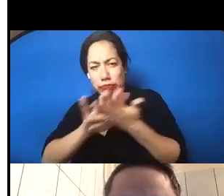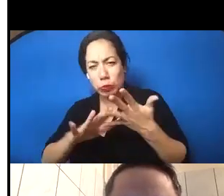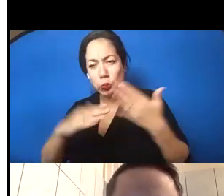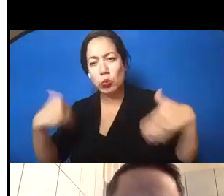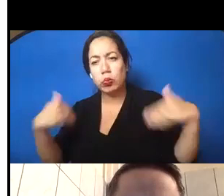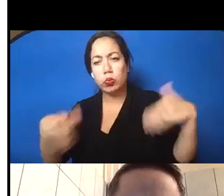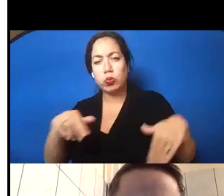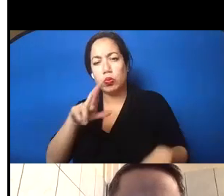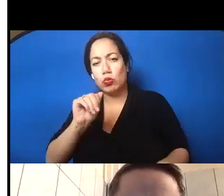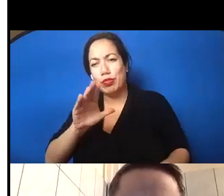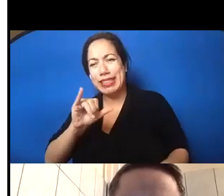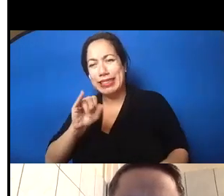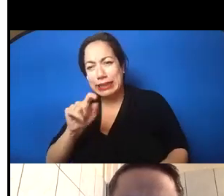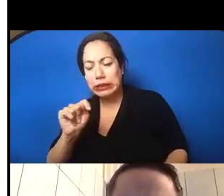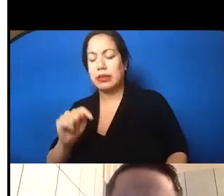So there are a lot of